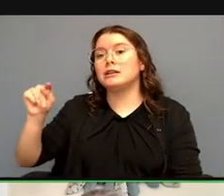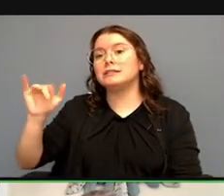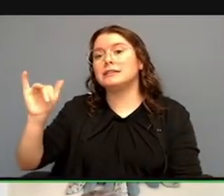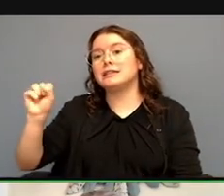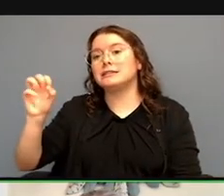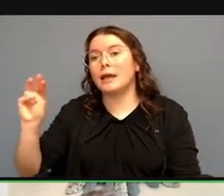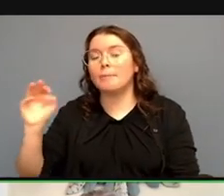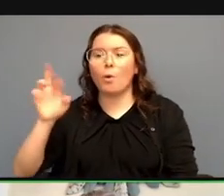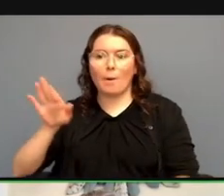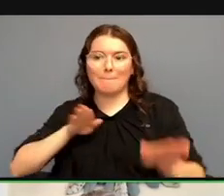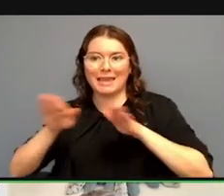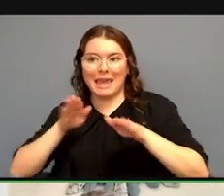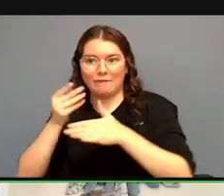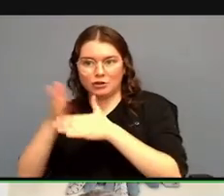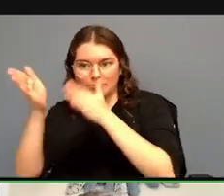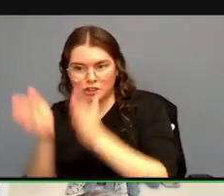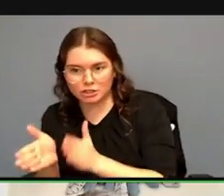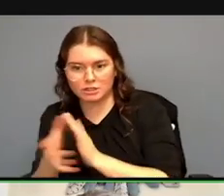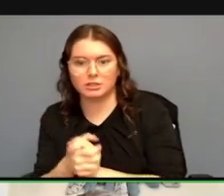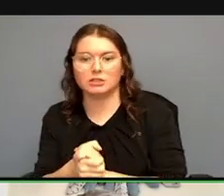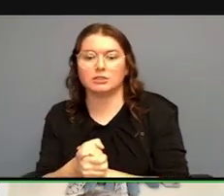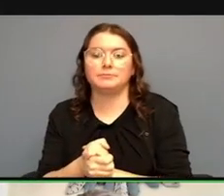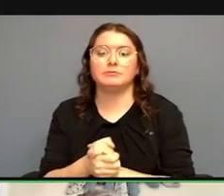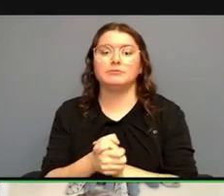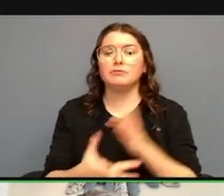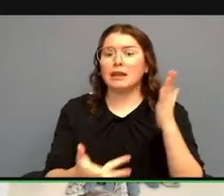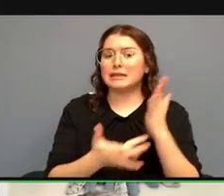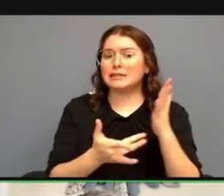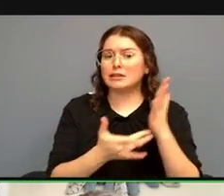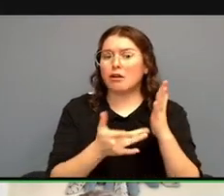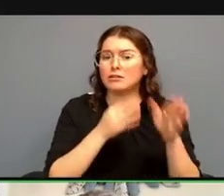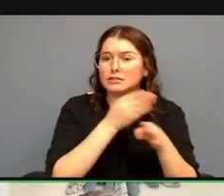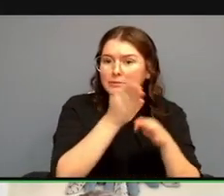specialist, an assistive technology specialist.